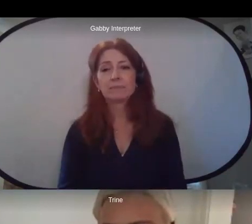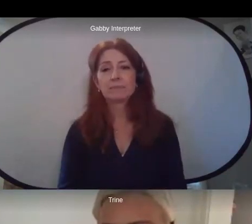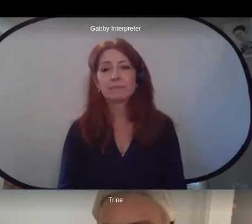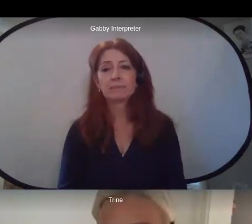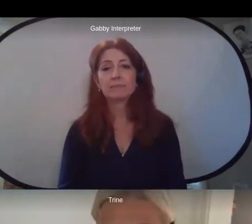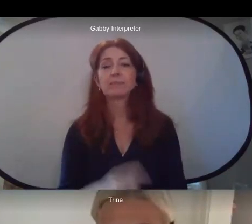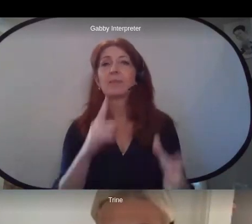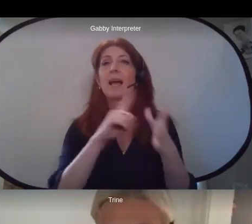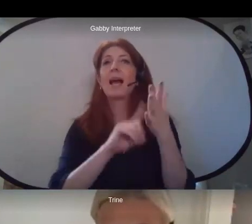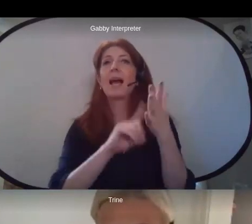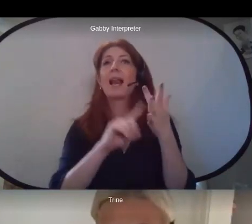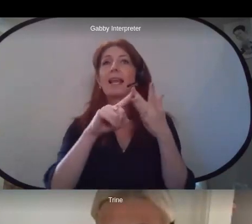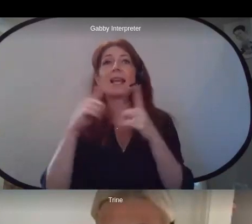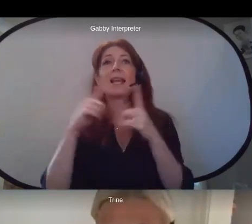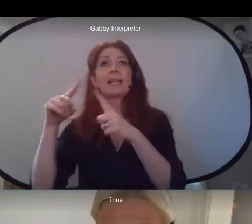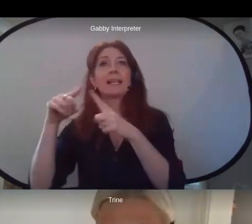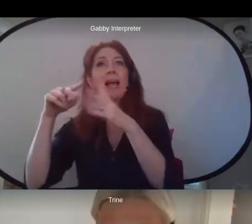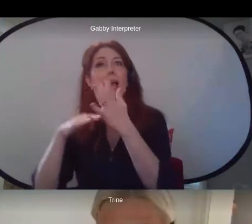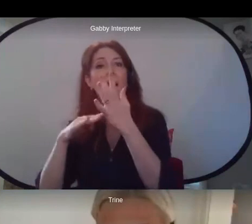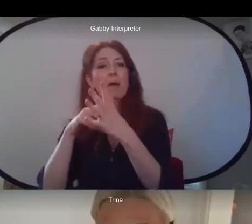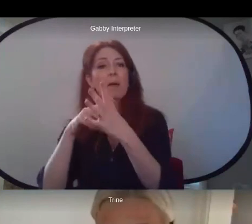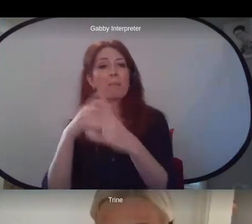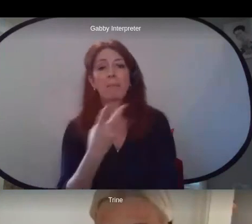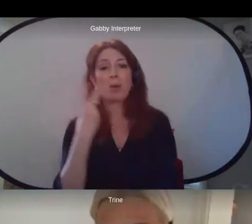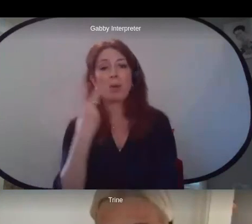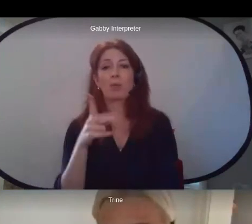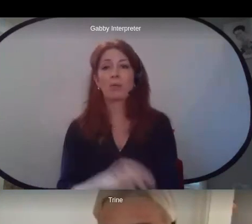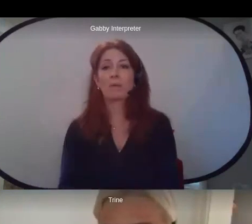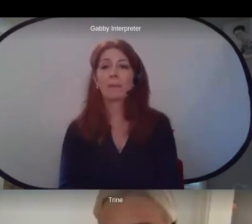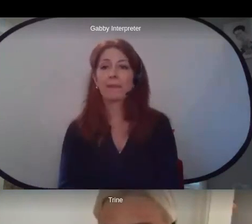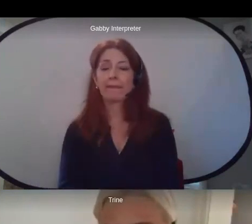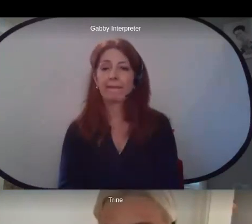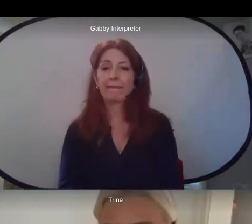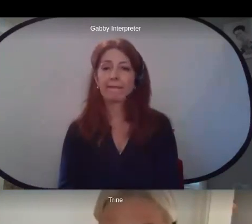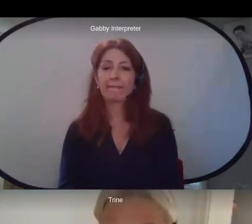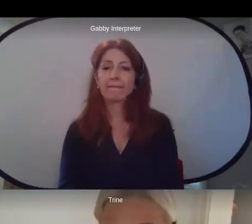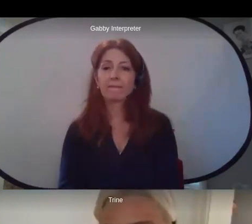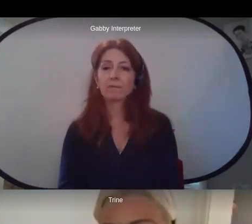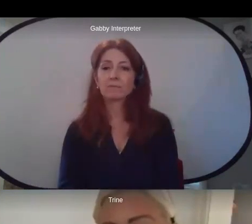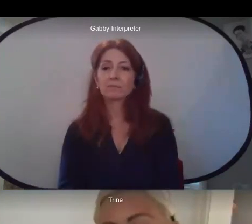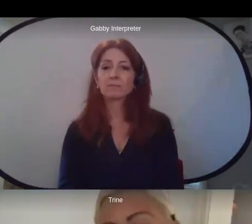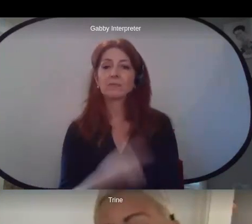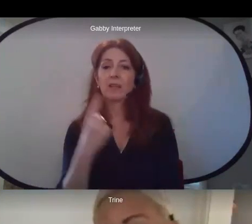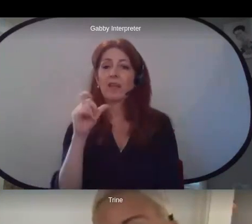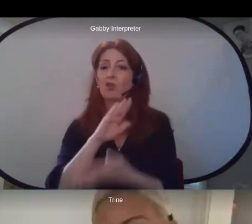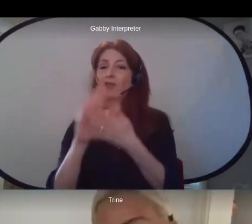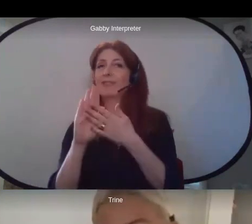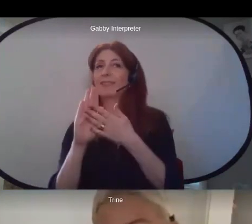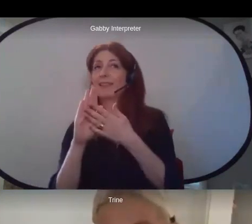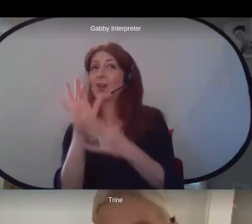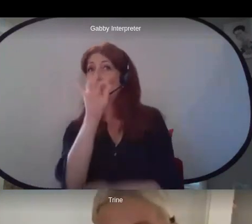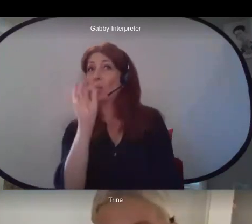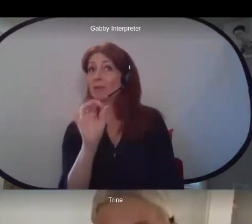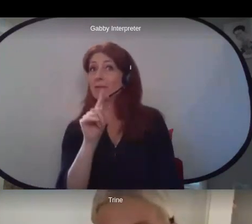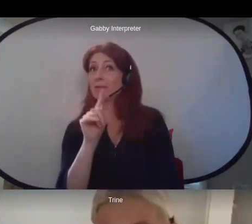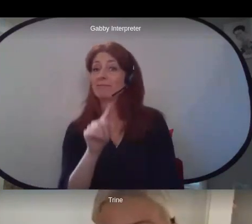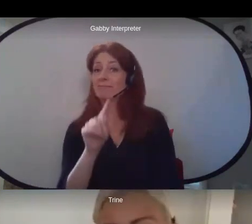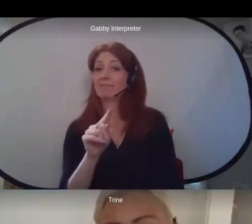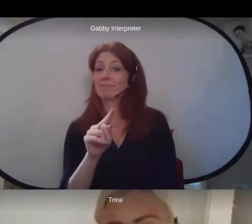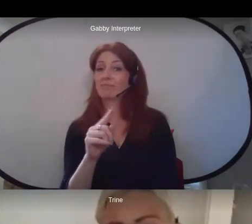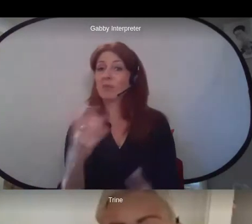and Emma, I'm going to come in with you, with this question. And then Christina, I've got one line up around maybe with a